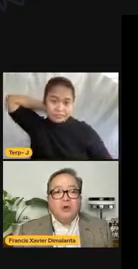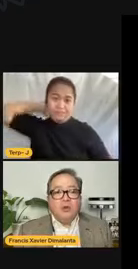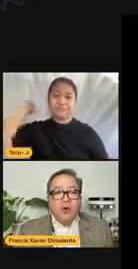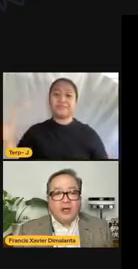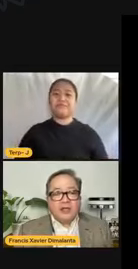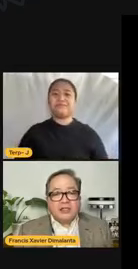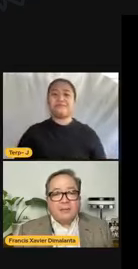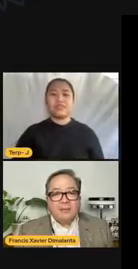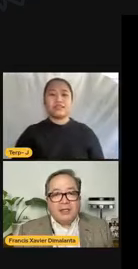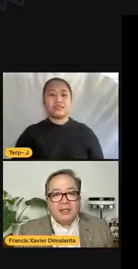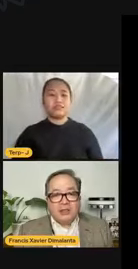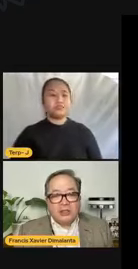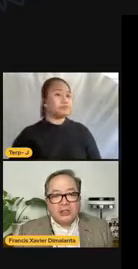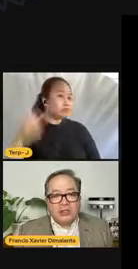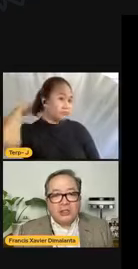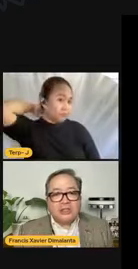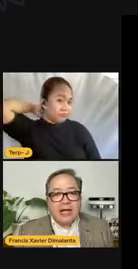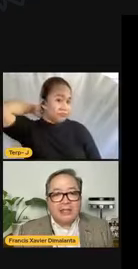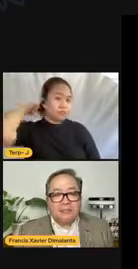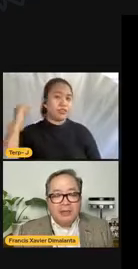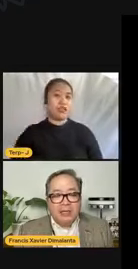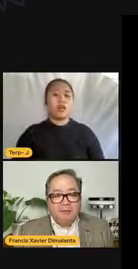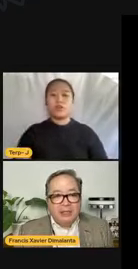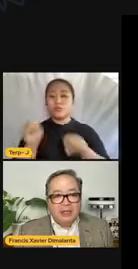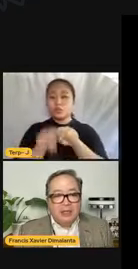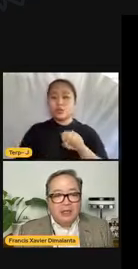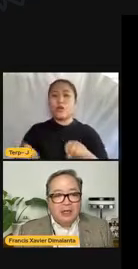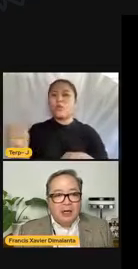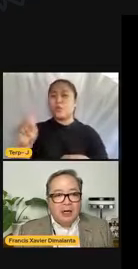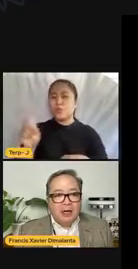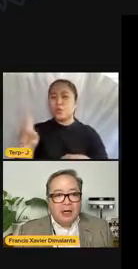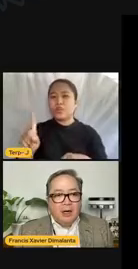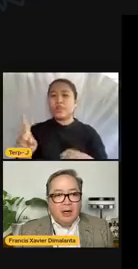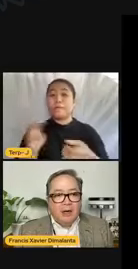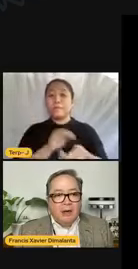So what are some medical conditions that may be